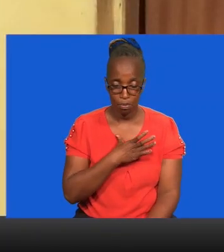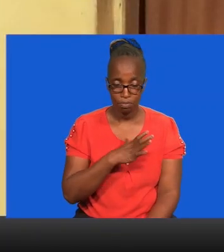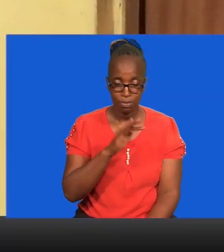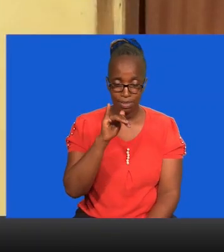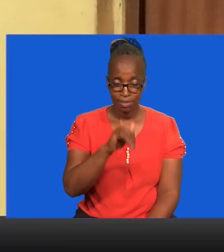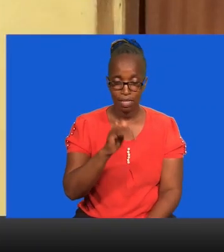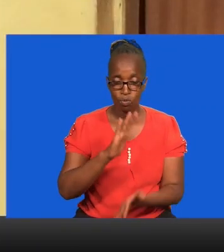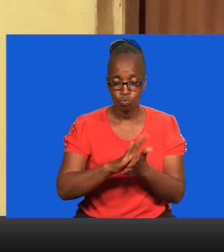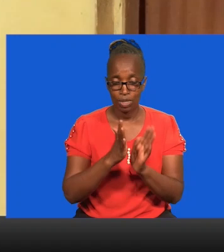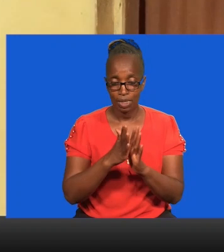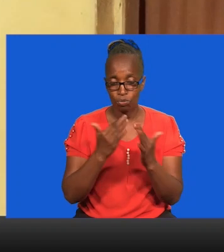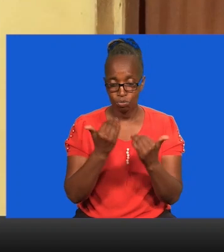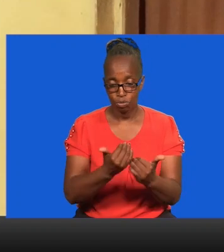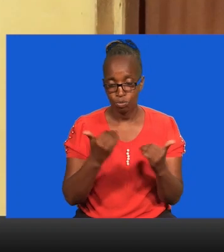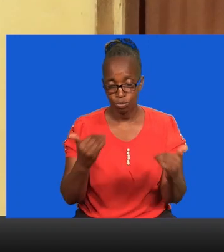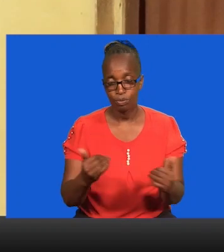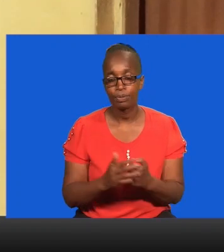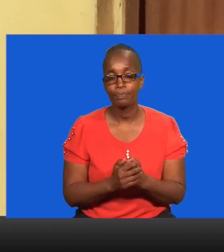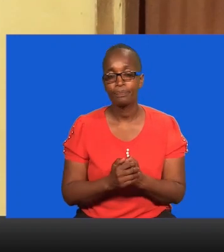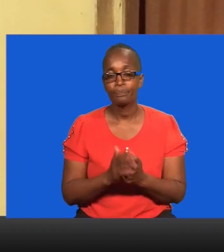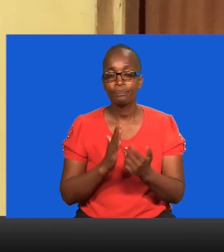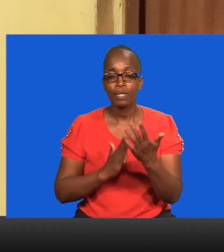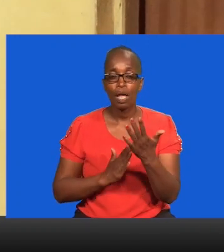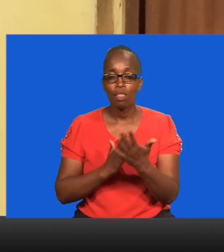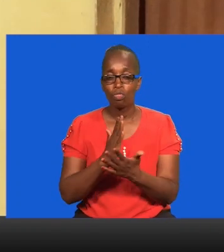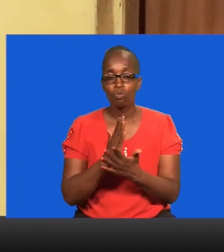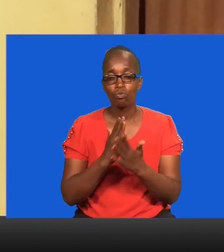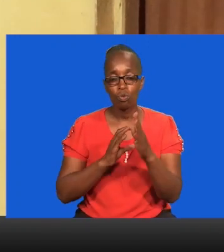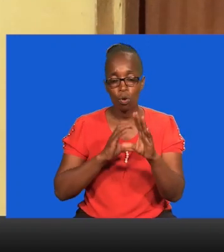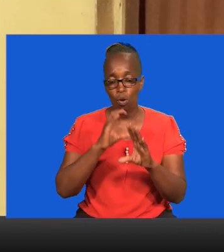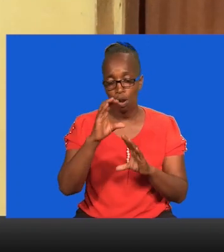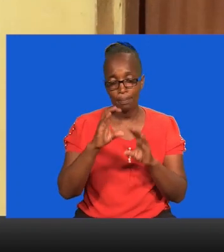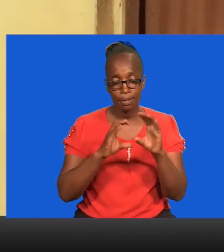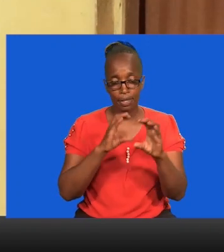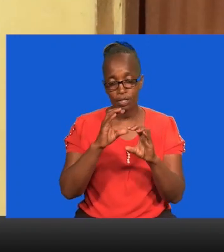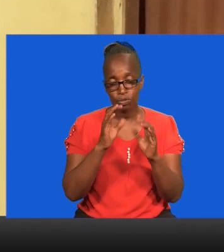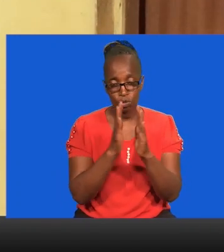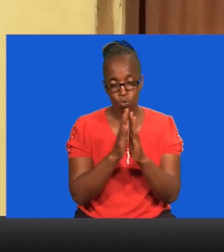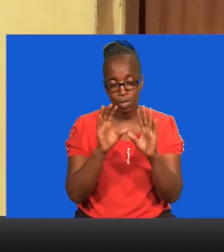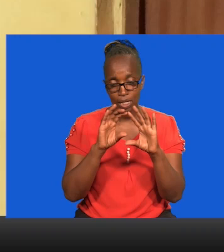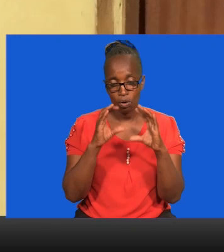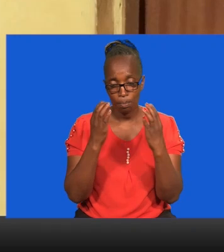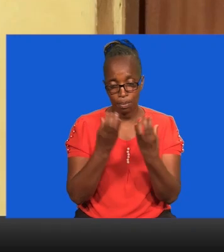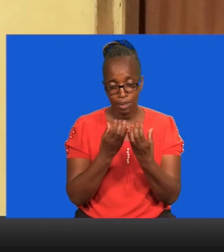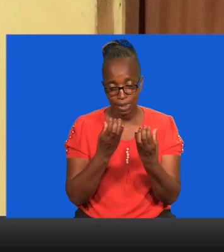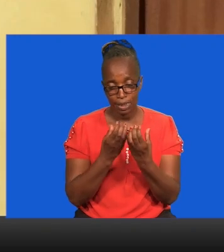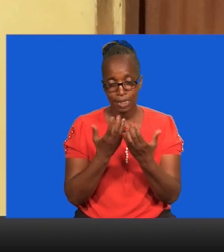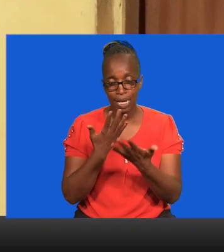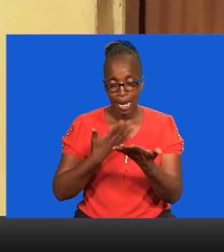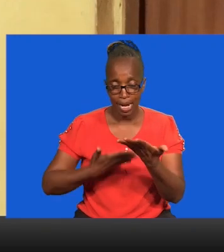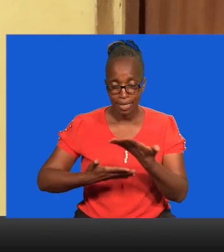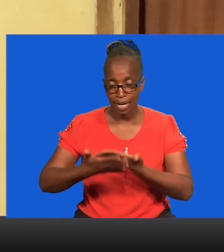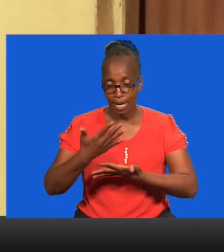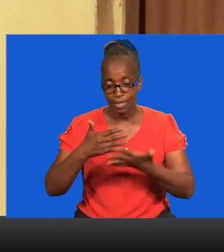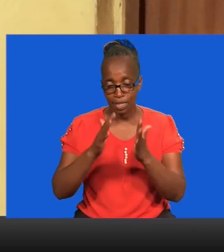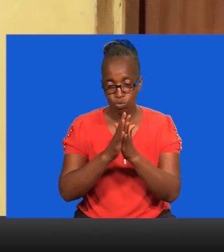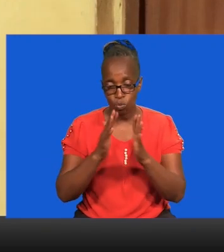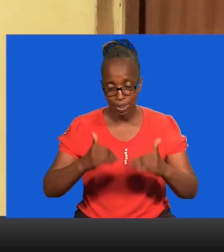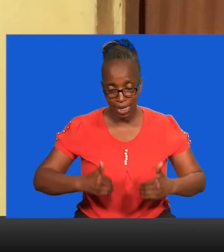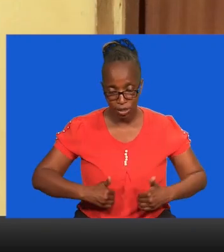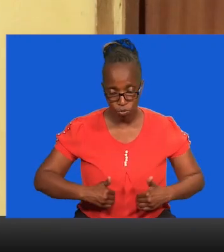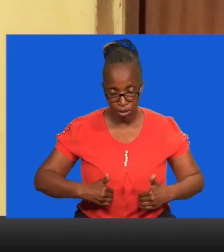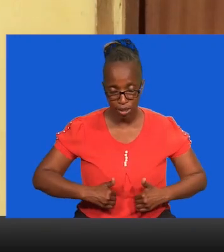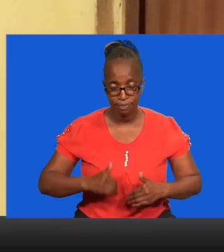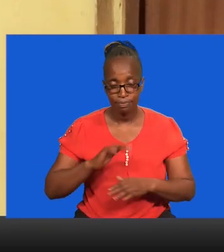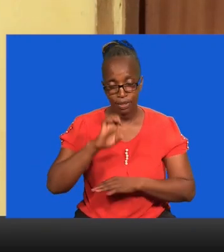education to the community and also engaging the adolescents and the youths in services and